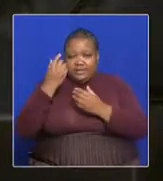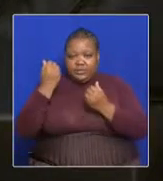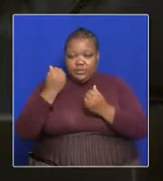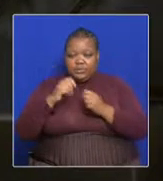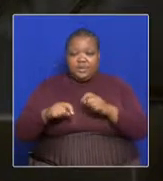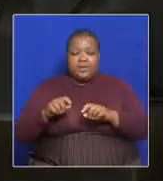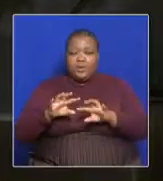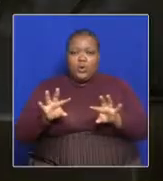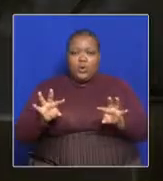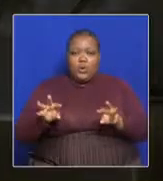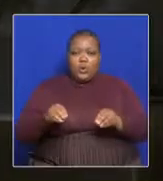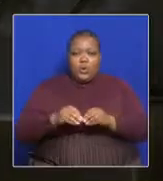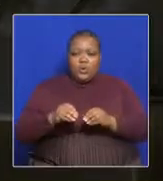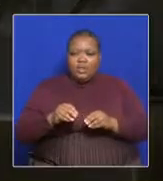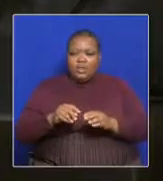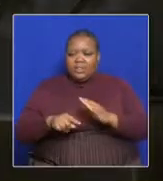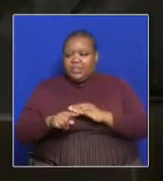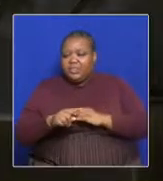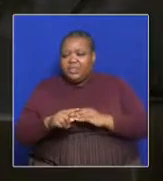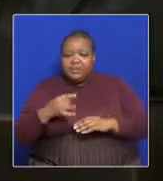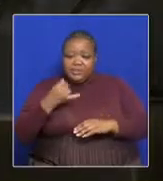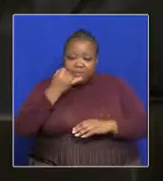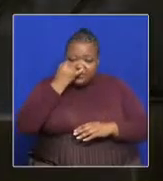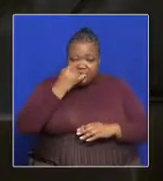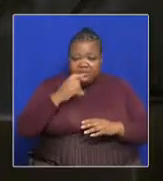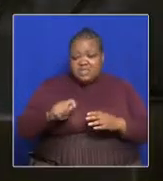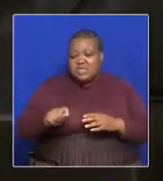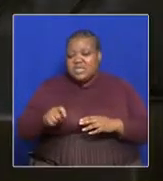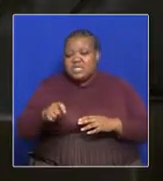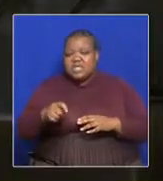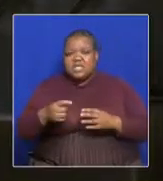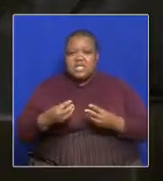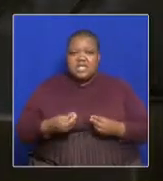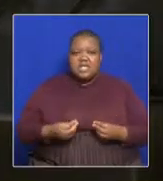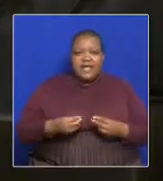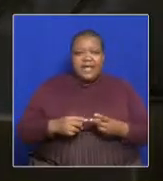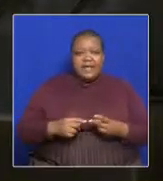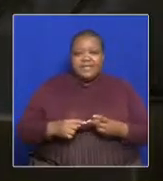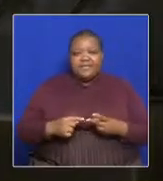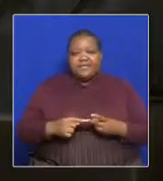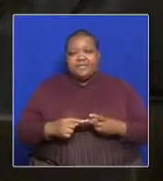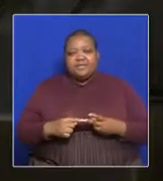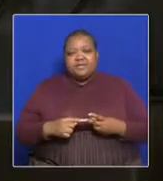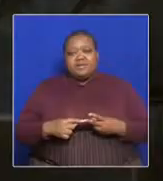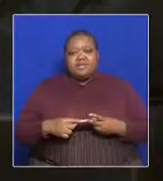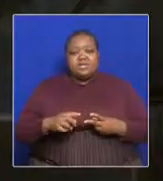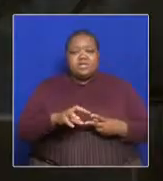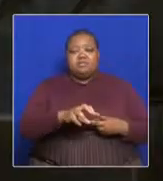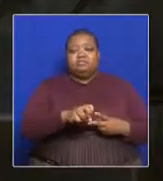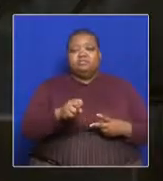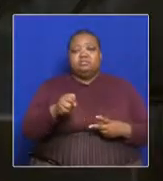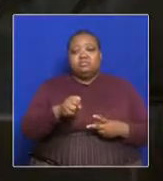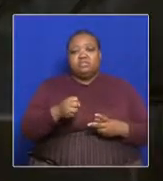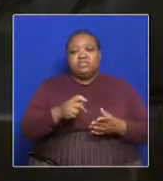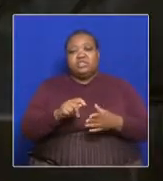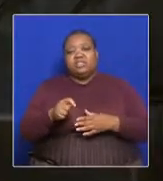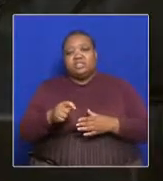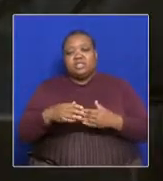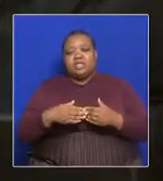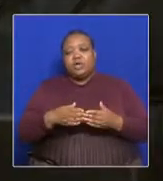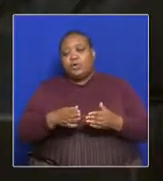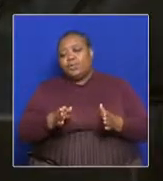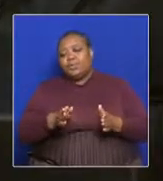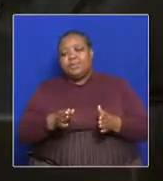exhibits. They have a key, the key is sitting somewhere else. They go and collect the key, they're opening, they're taking stuff in,